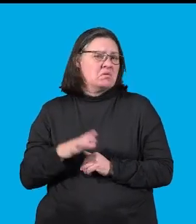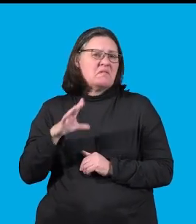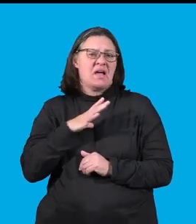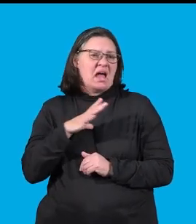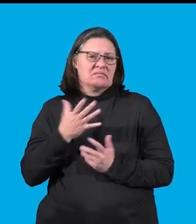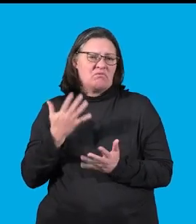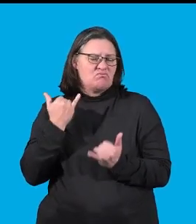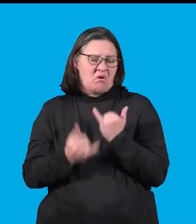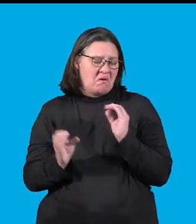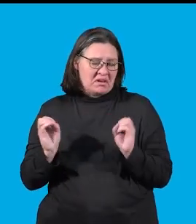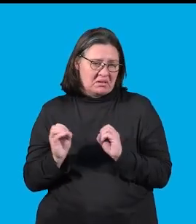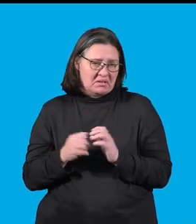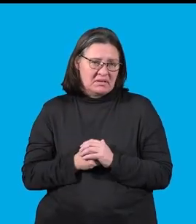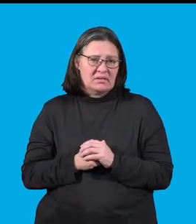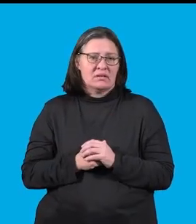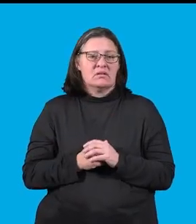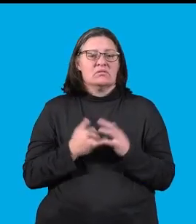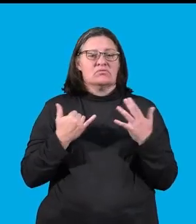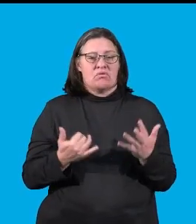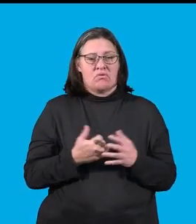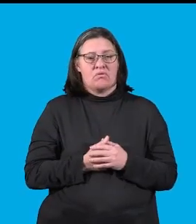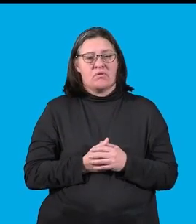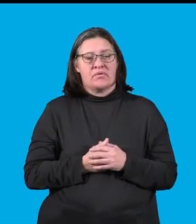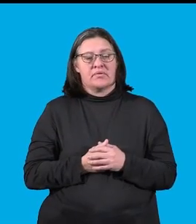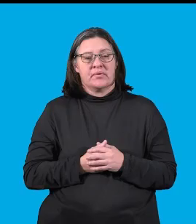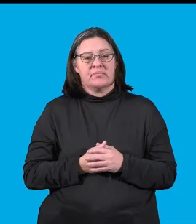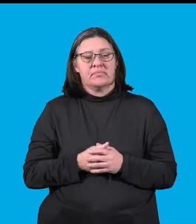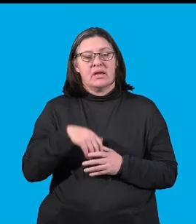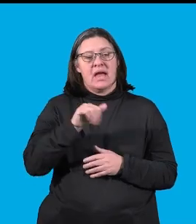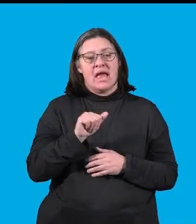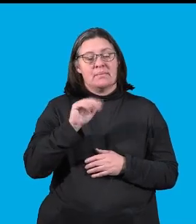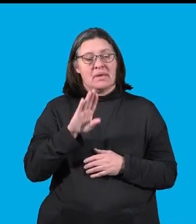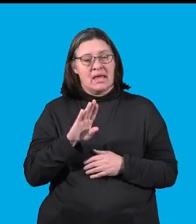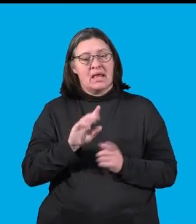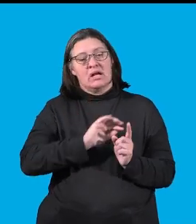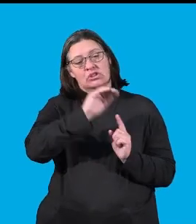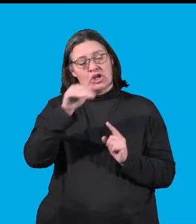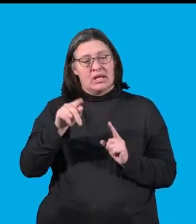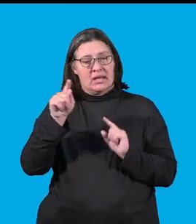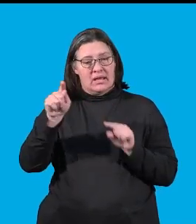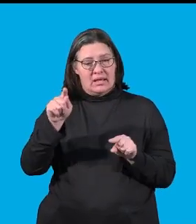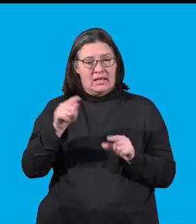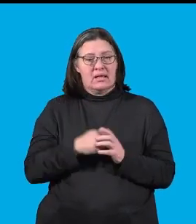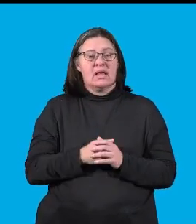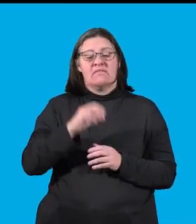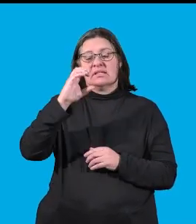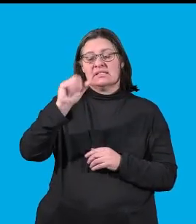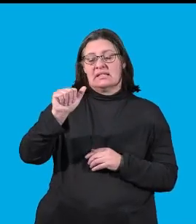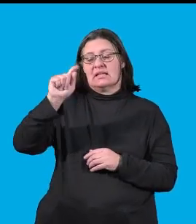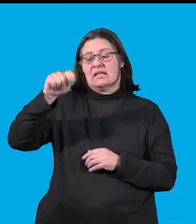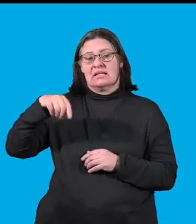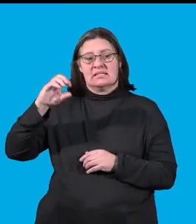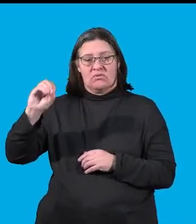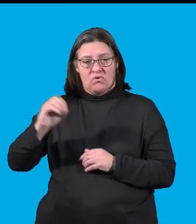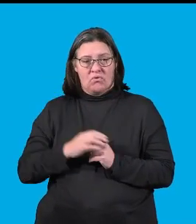is absolutely fine. Nothing wrong with that at all. We've got that a and b are your turning points. B has the coordinates 6 and